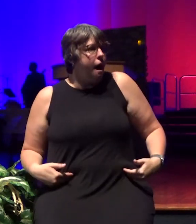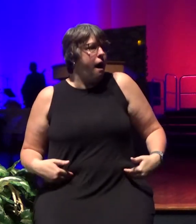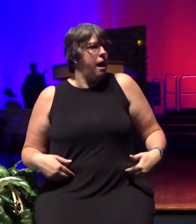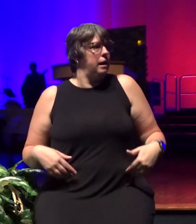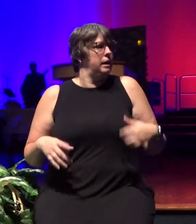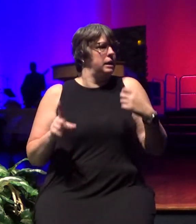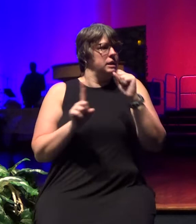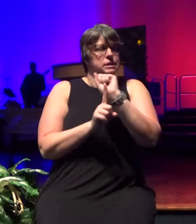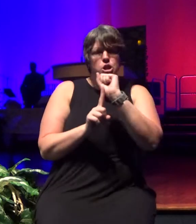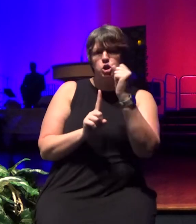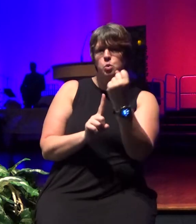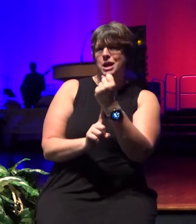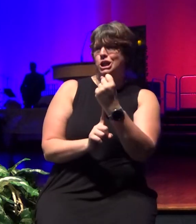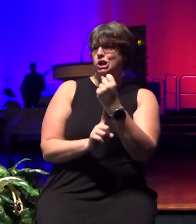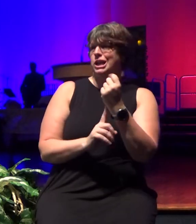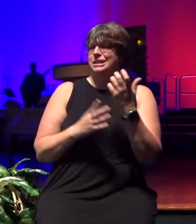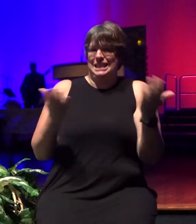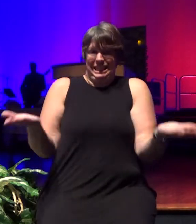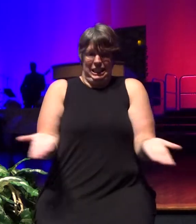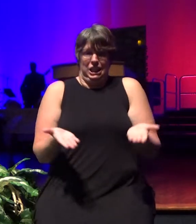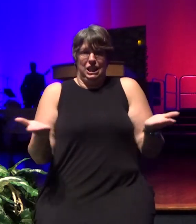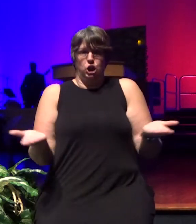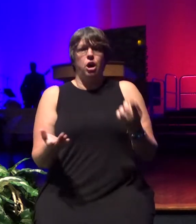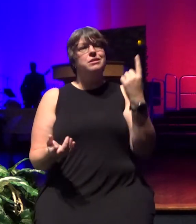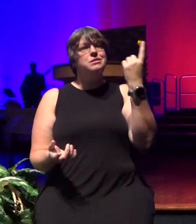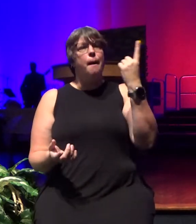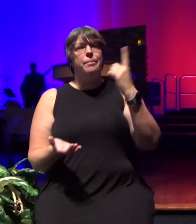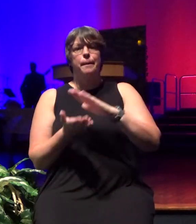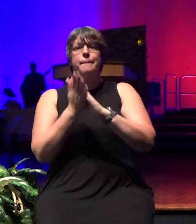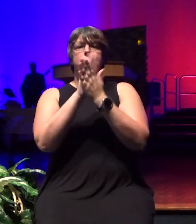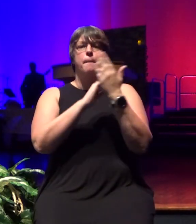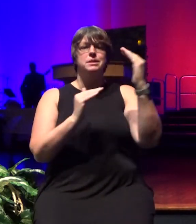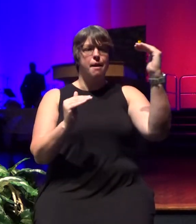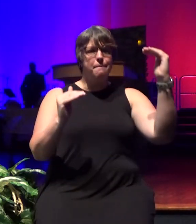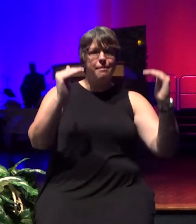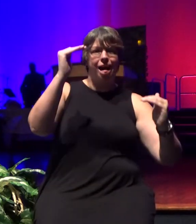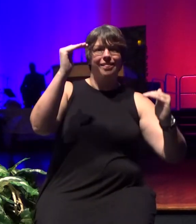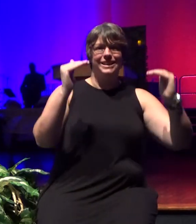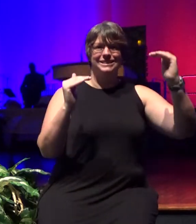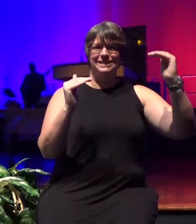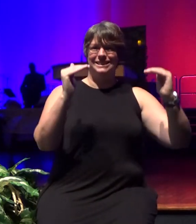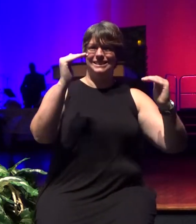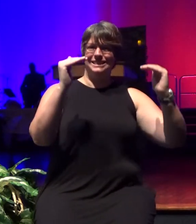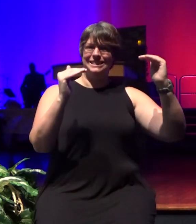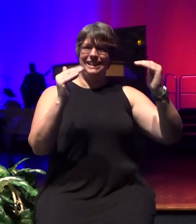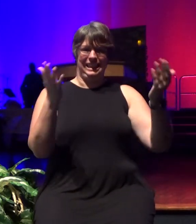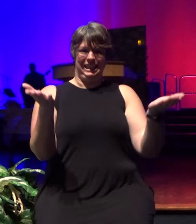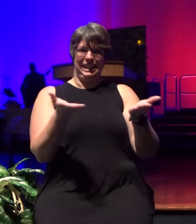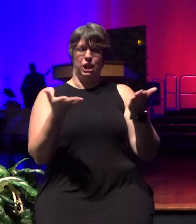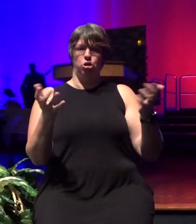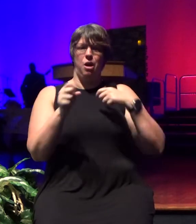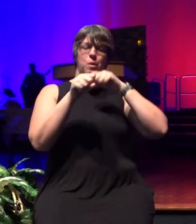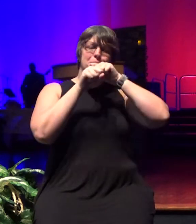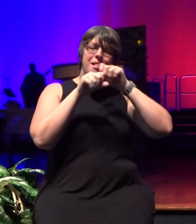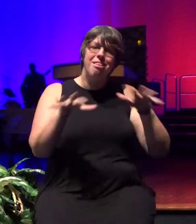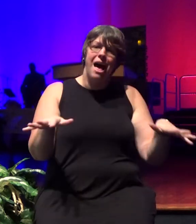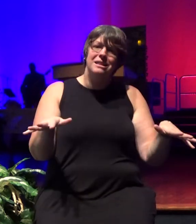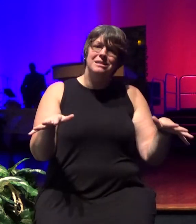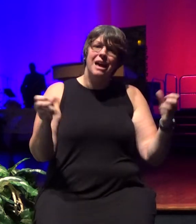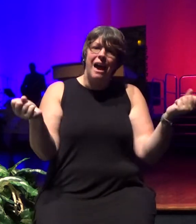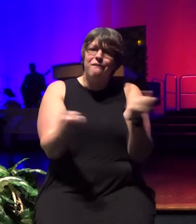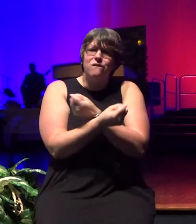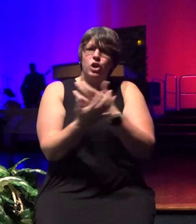Endlessly. So I give thanks for this freeing truth. I bless the courageous, adventurous,